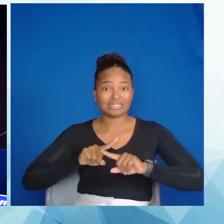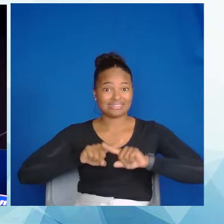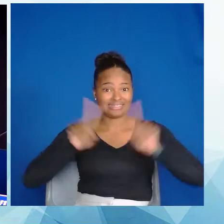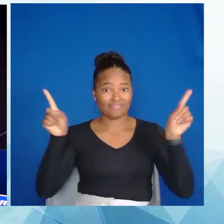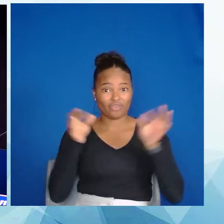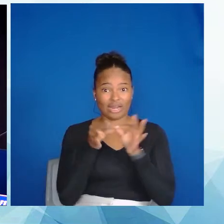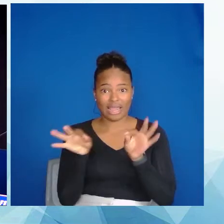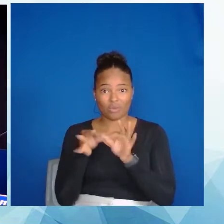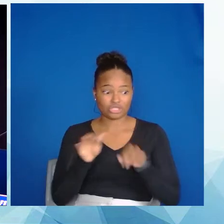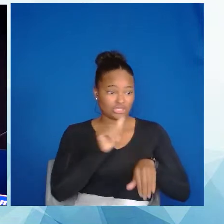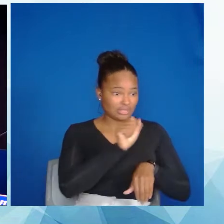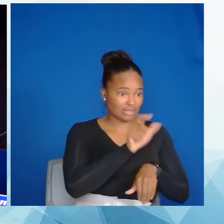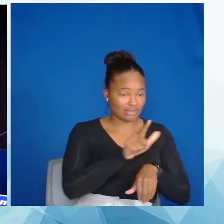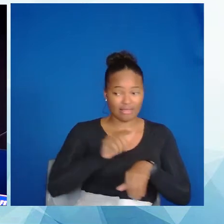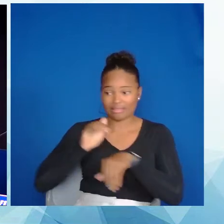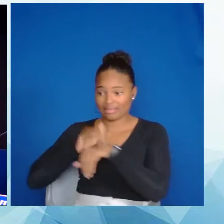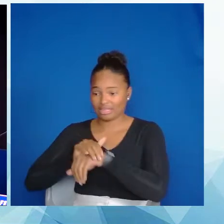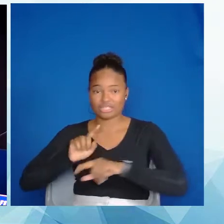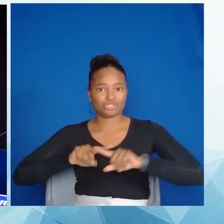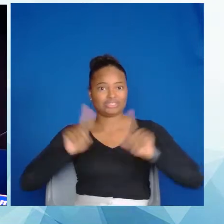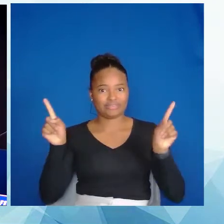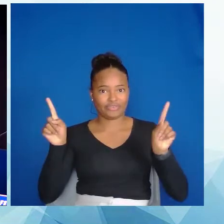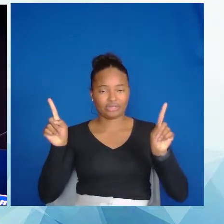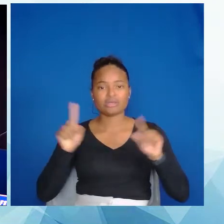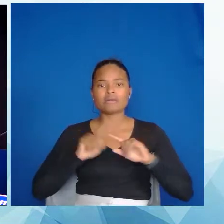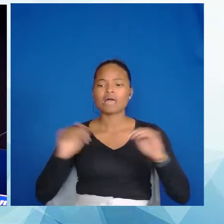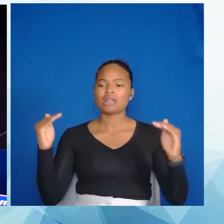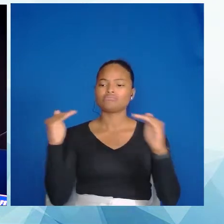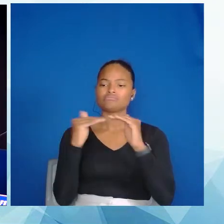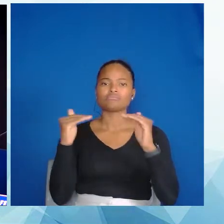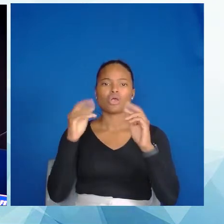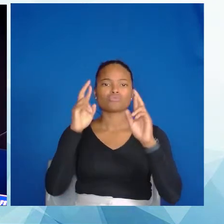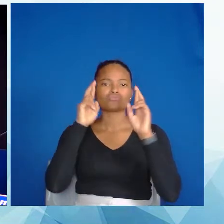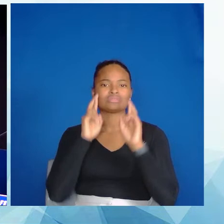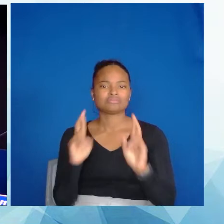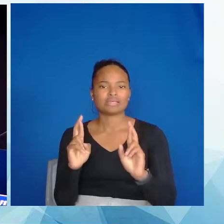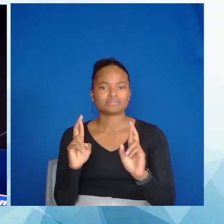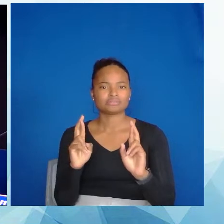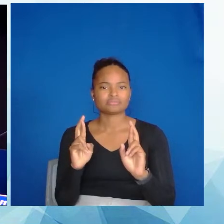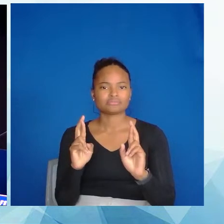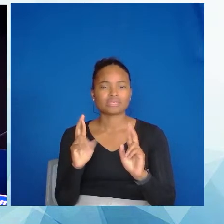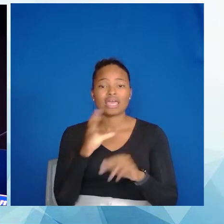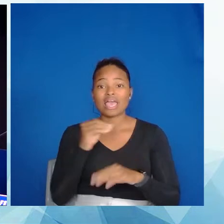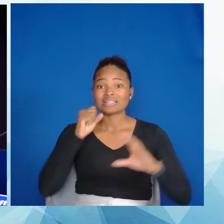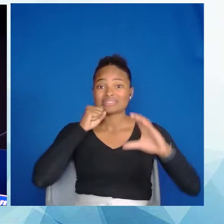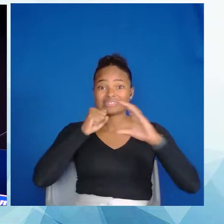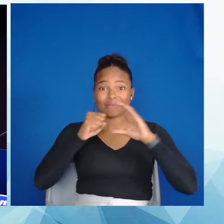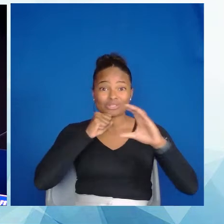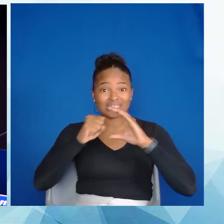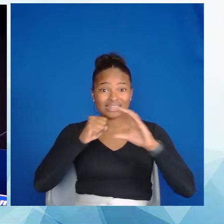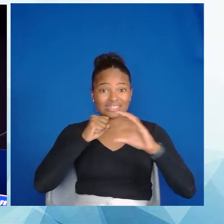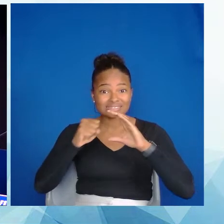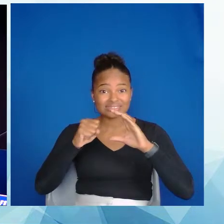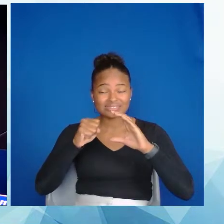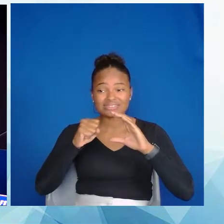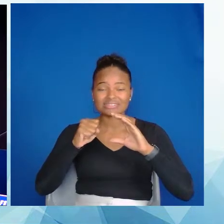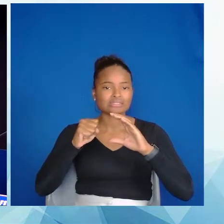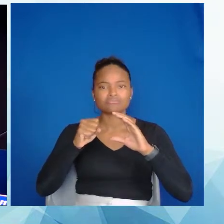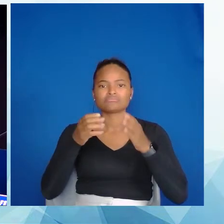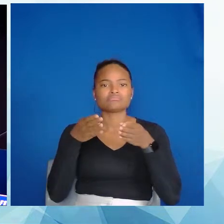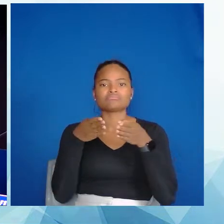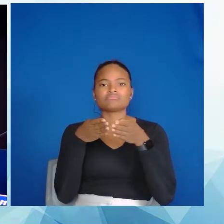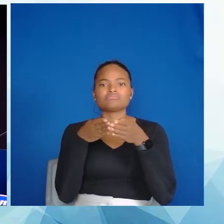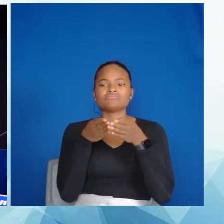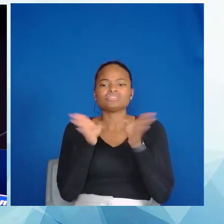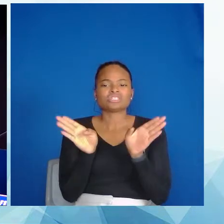in their own right, with equal respect, and simultaneous communication, or SIMCON, is generally